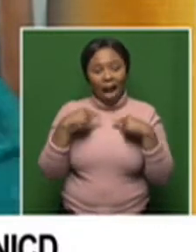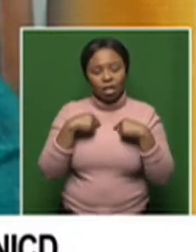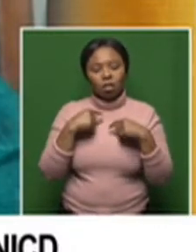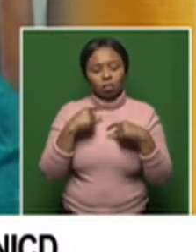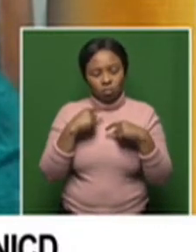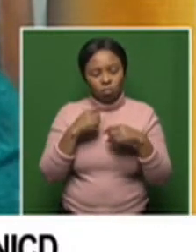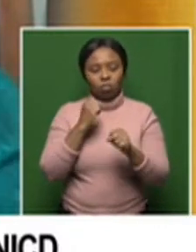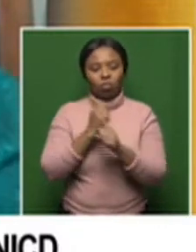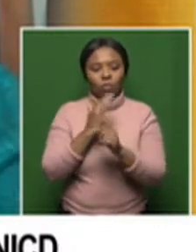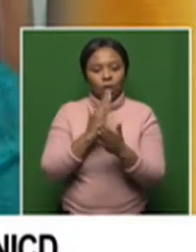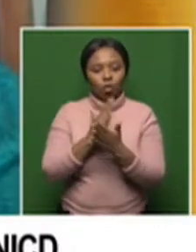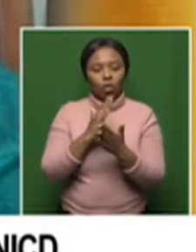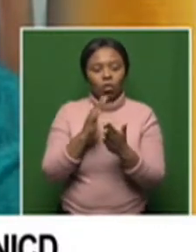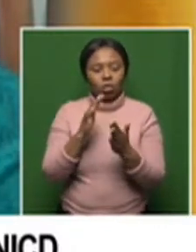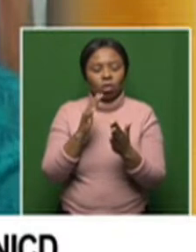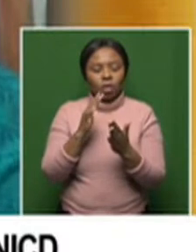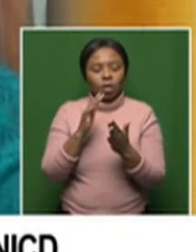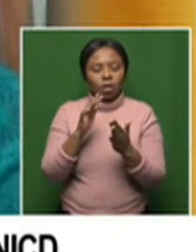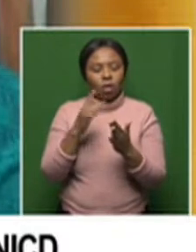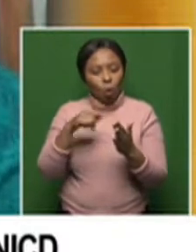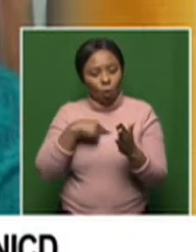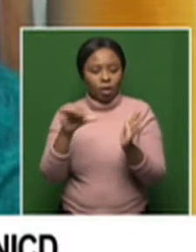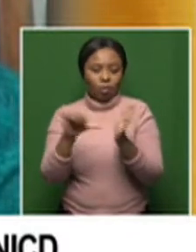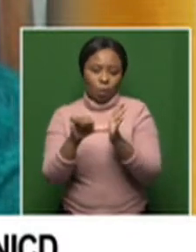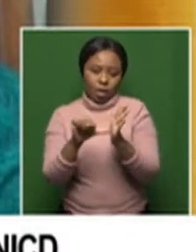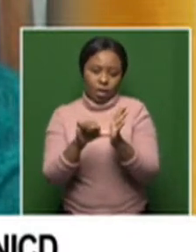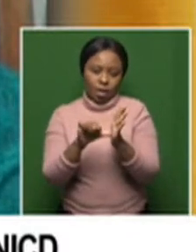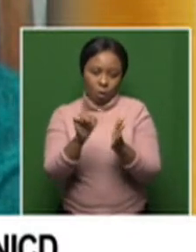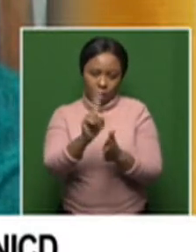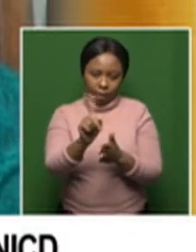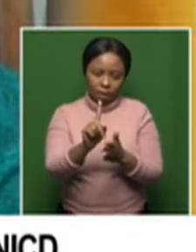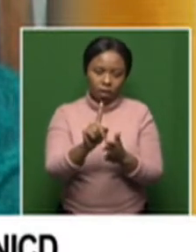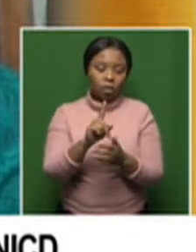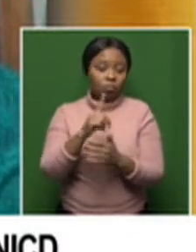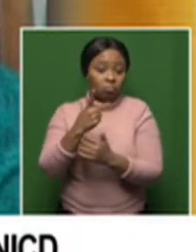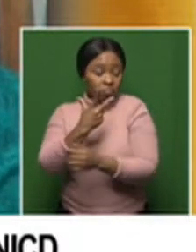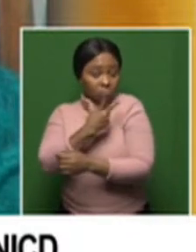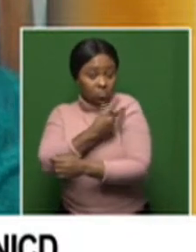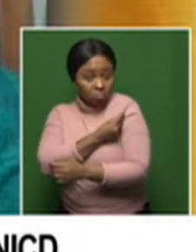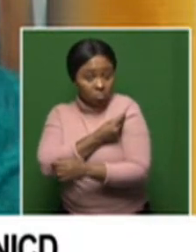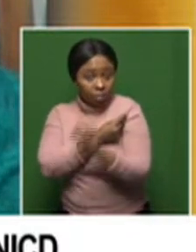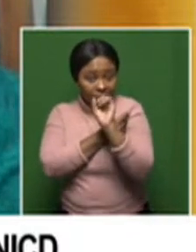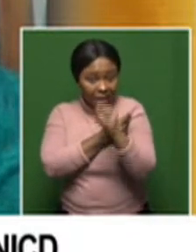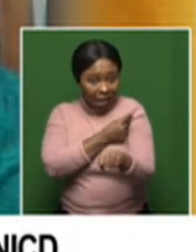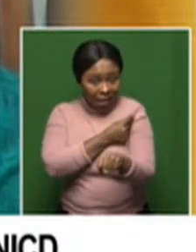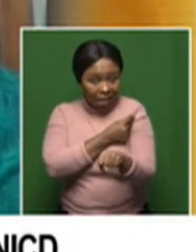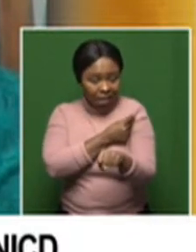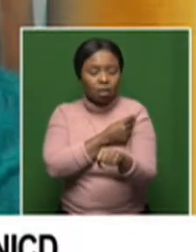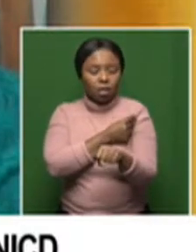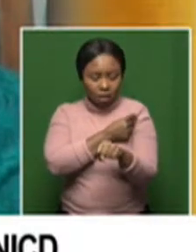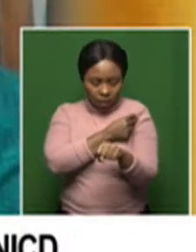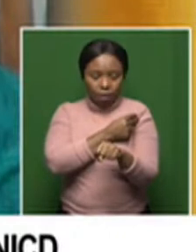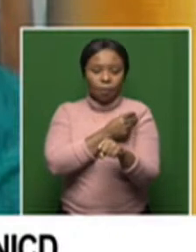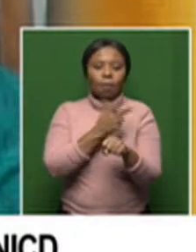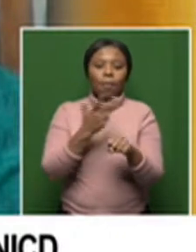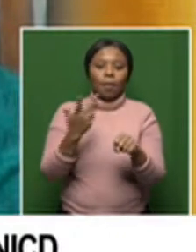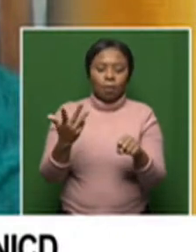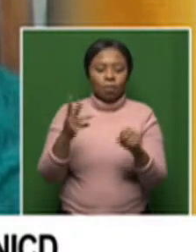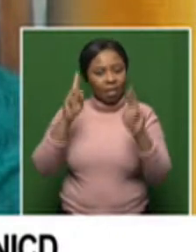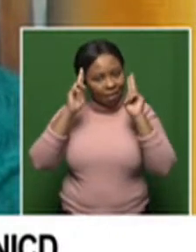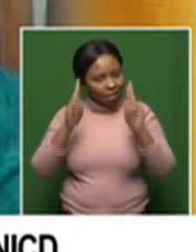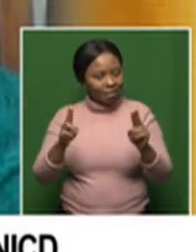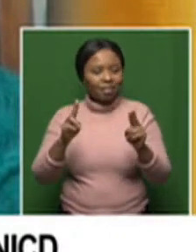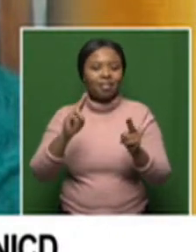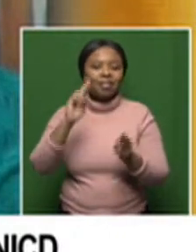this is very critical because when you vaccinate, it tells us that it reduces the chances of passing